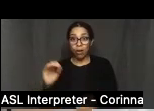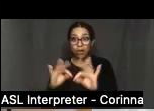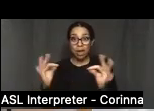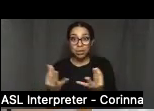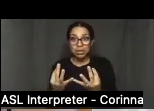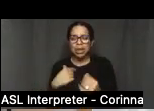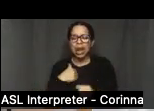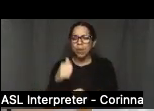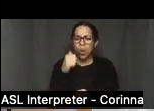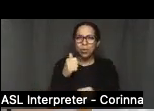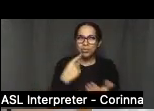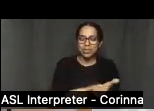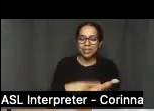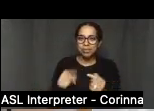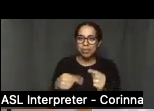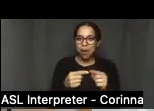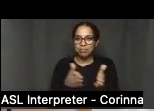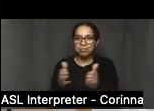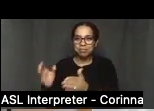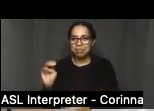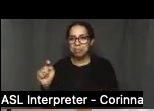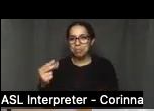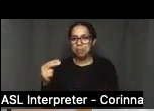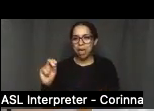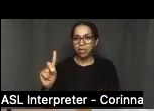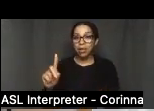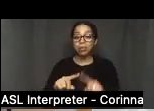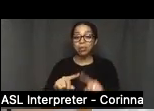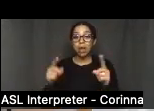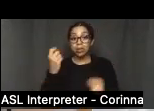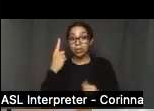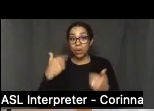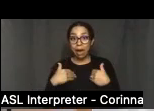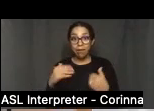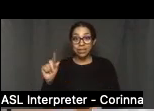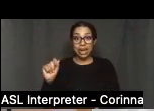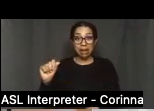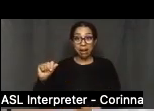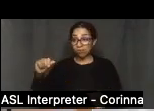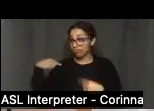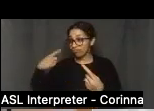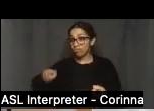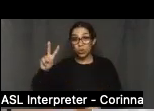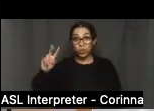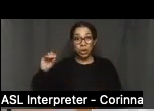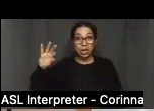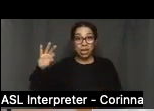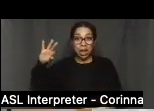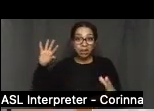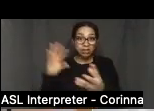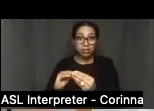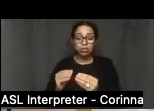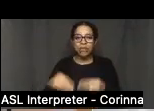methods, but we have data from 2009 to be able to provide important and